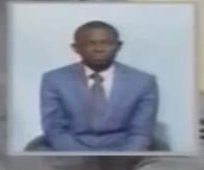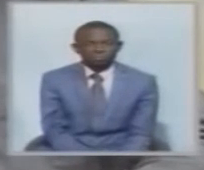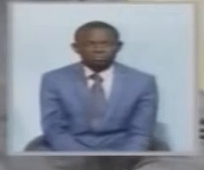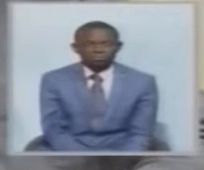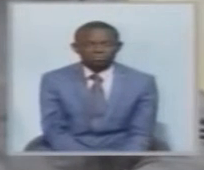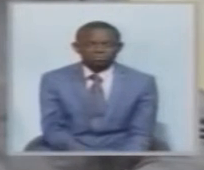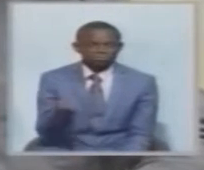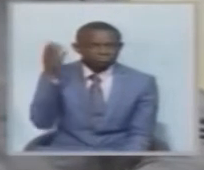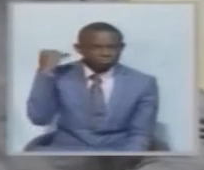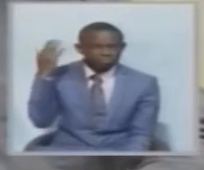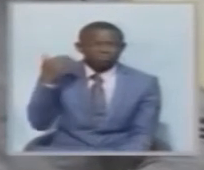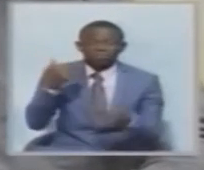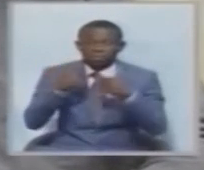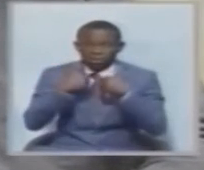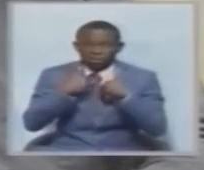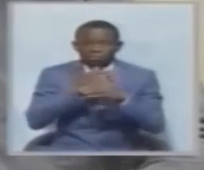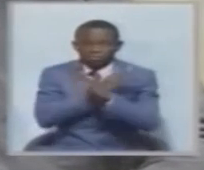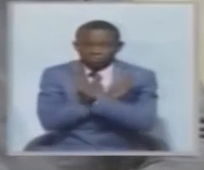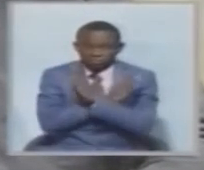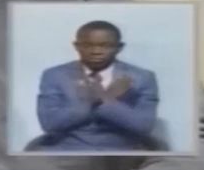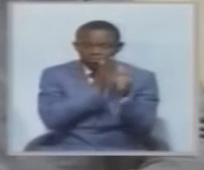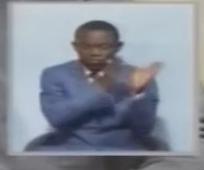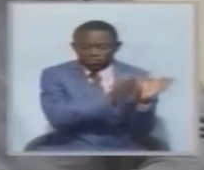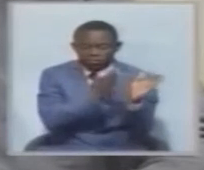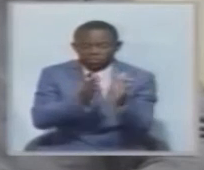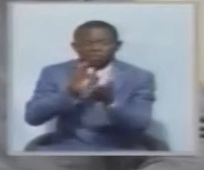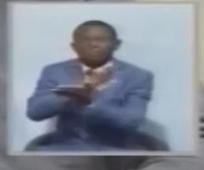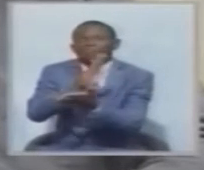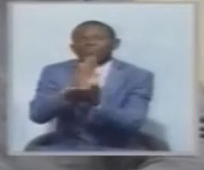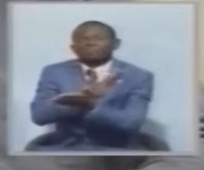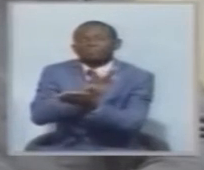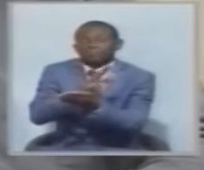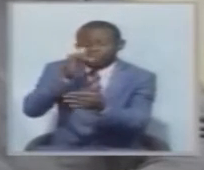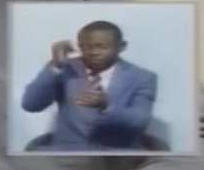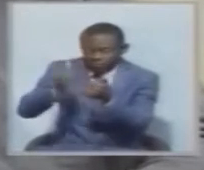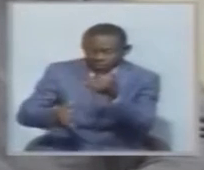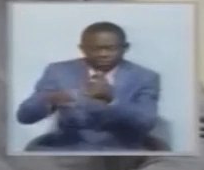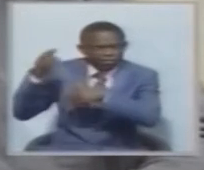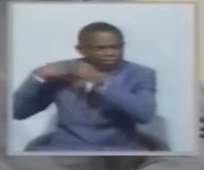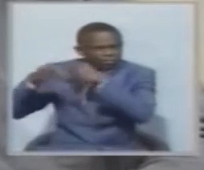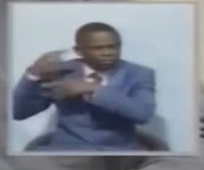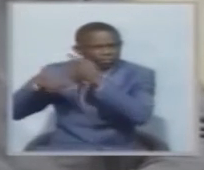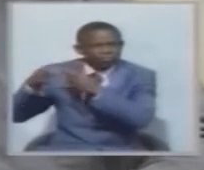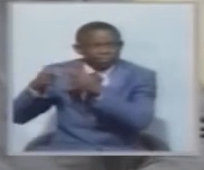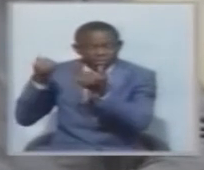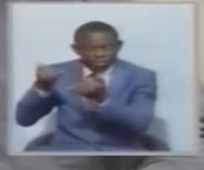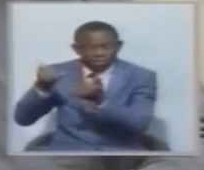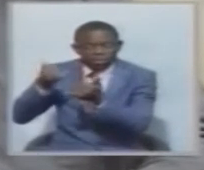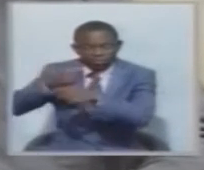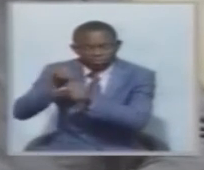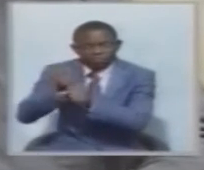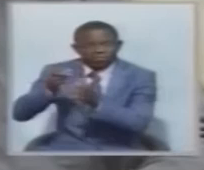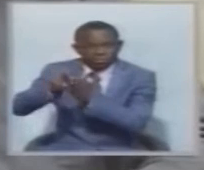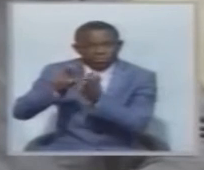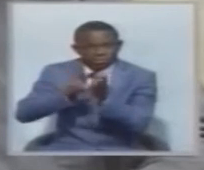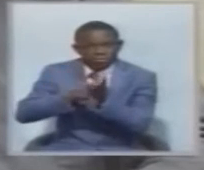is, we did a review, and the report is not yet ready. But I think what is important to understand is that